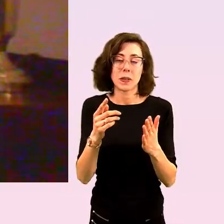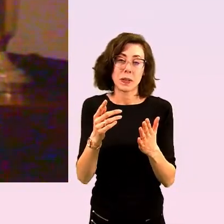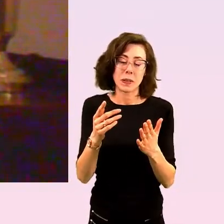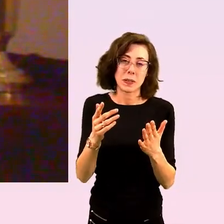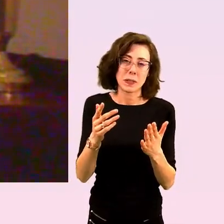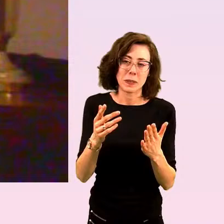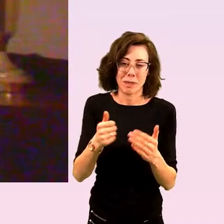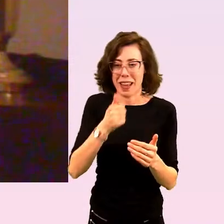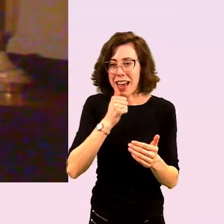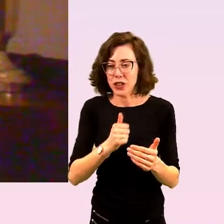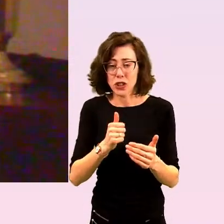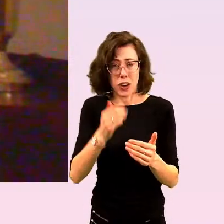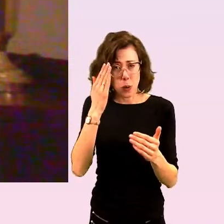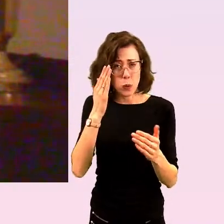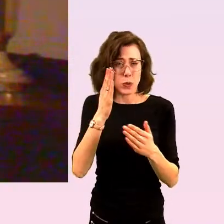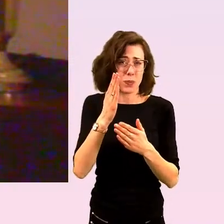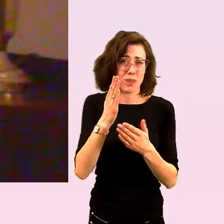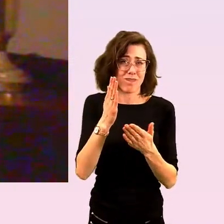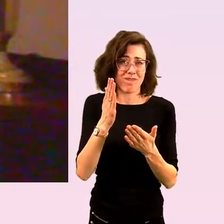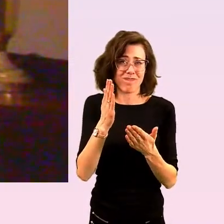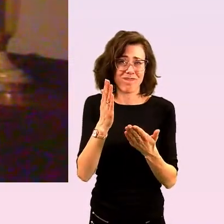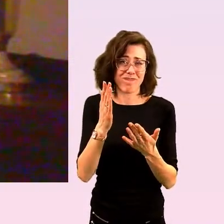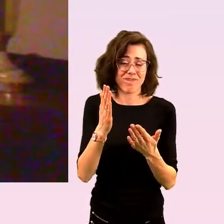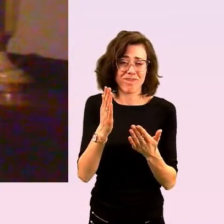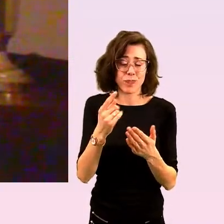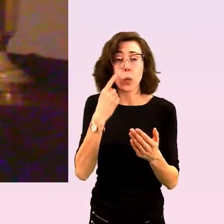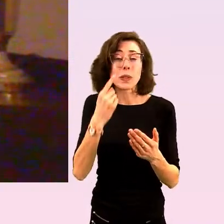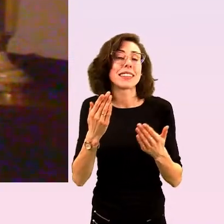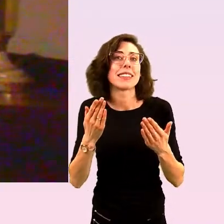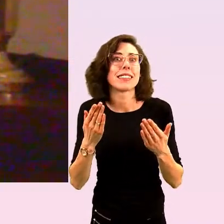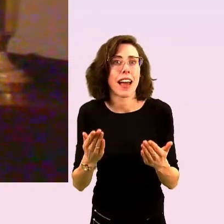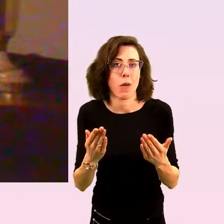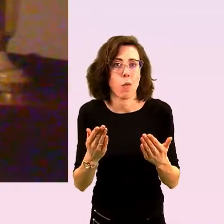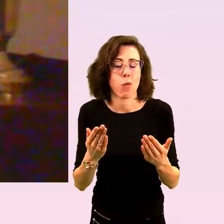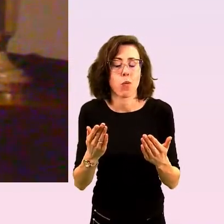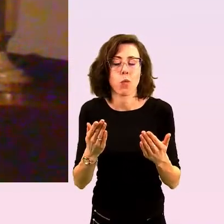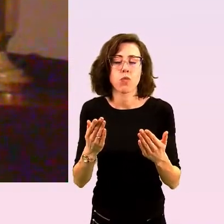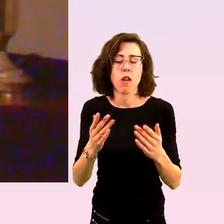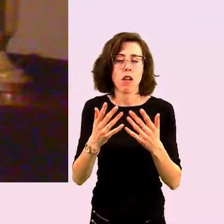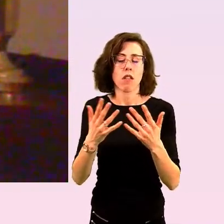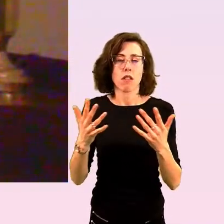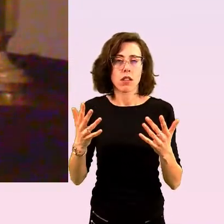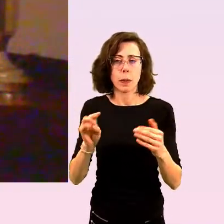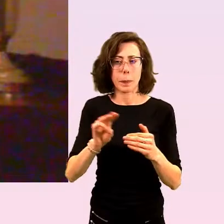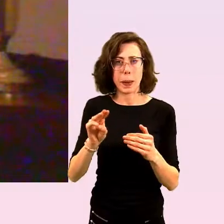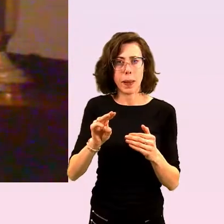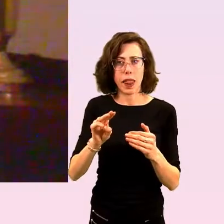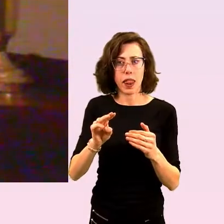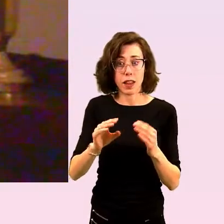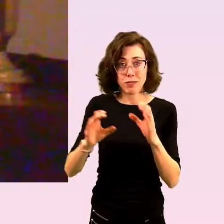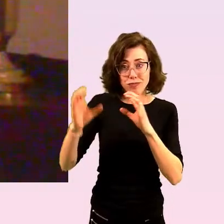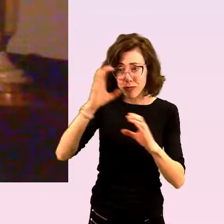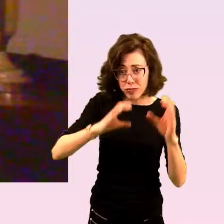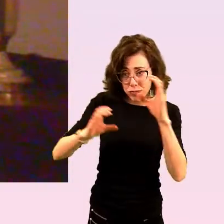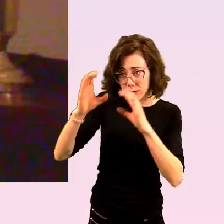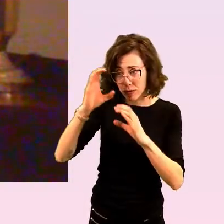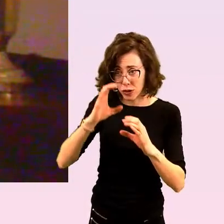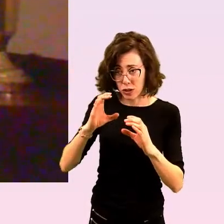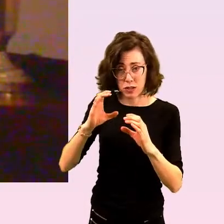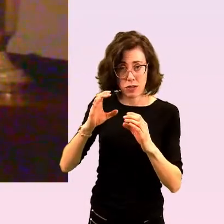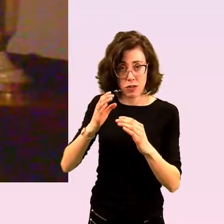you know, maybe towards this. But what we do see is a lot of activity in relation to looking at courses.